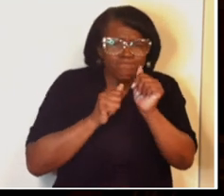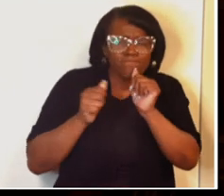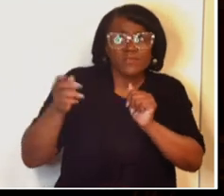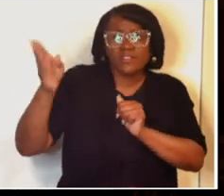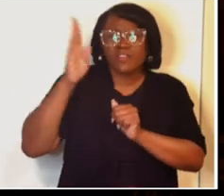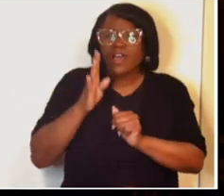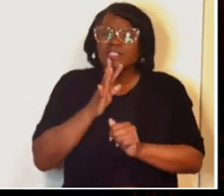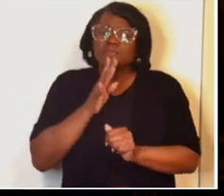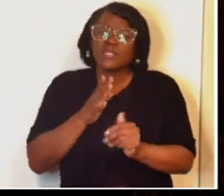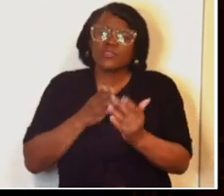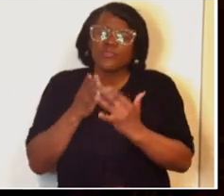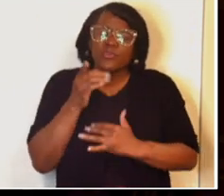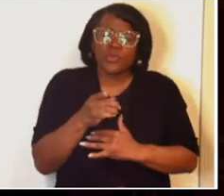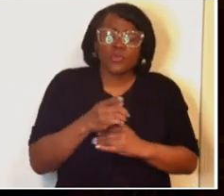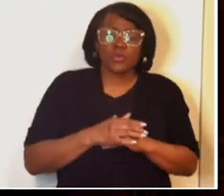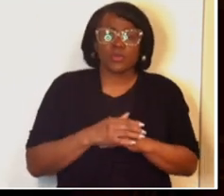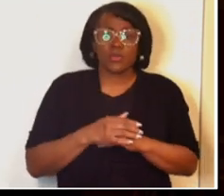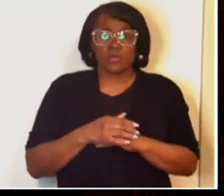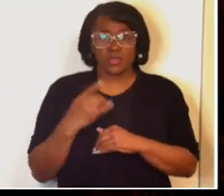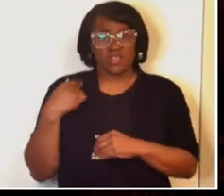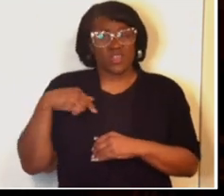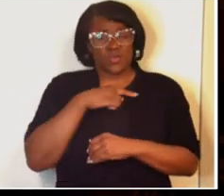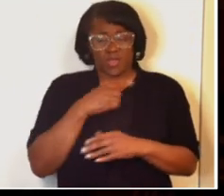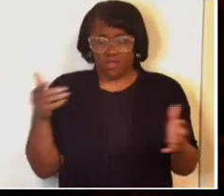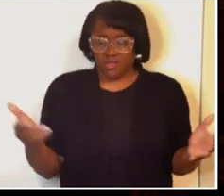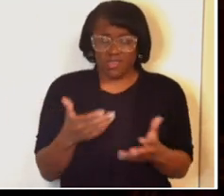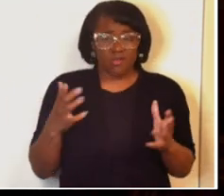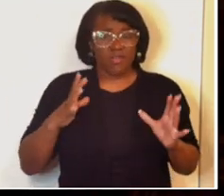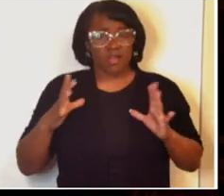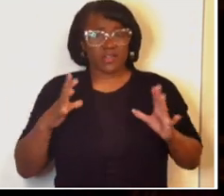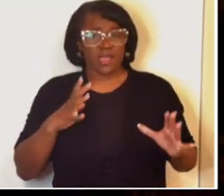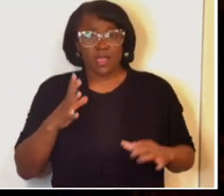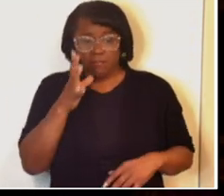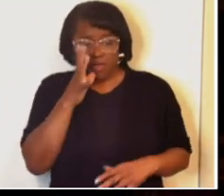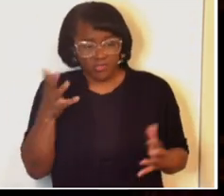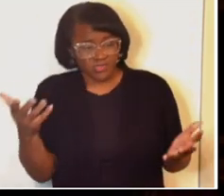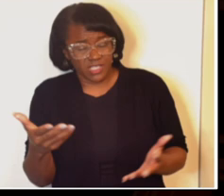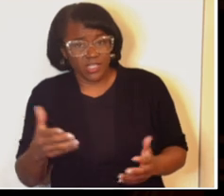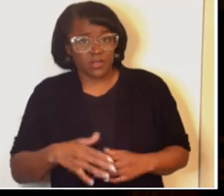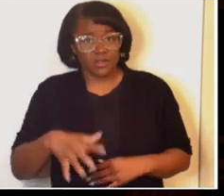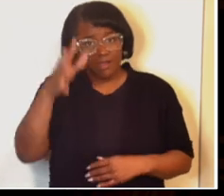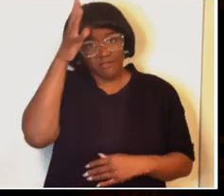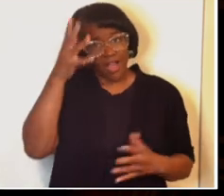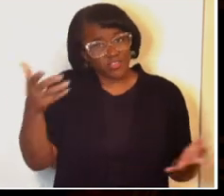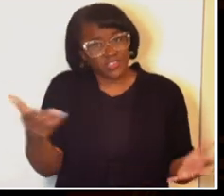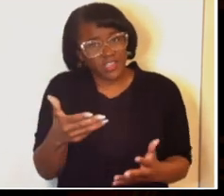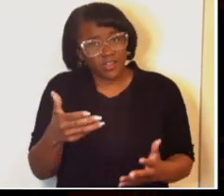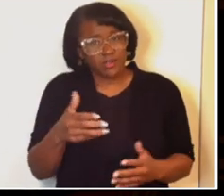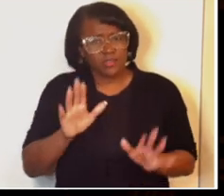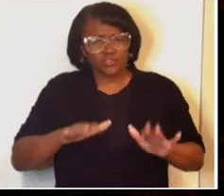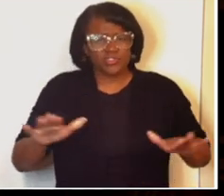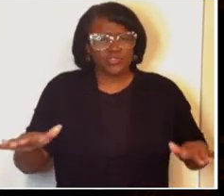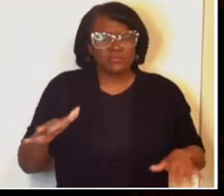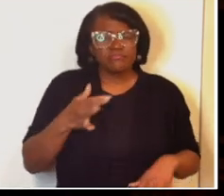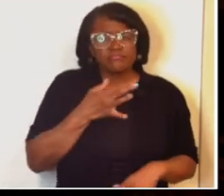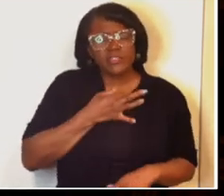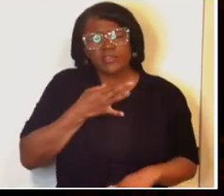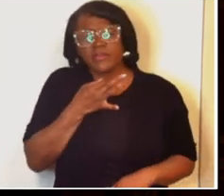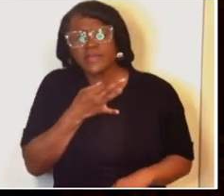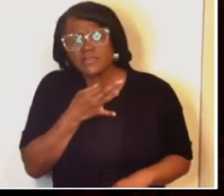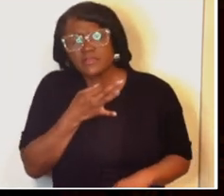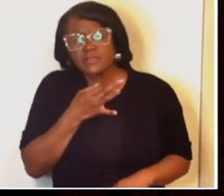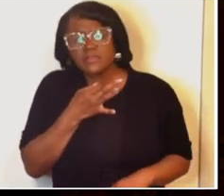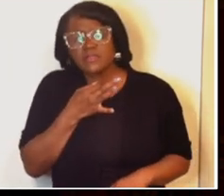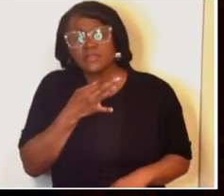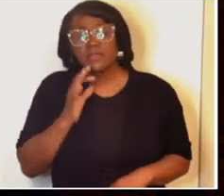gather us before him on this holiday. Our mother's present, our father's present, our children curious, our heads are